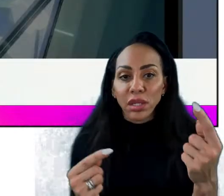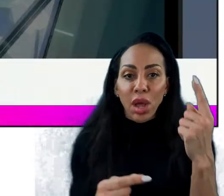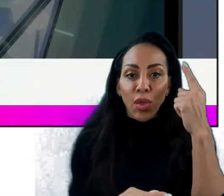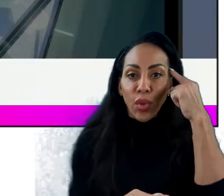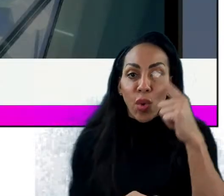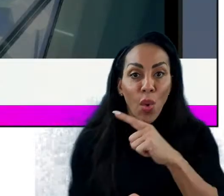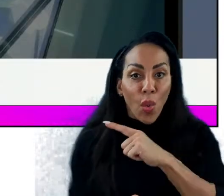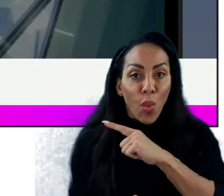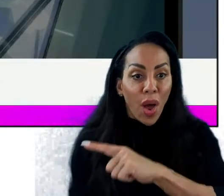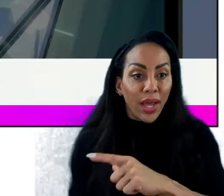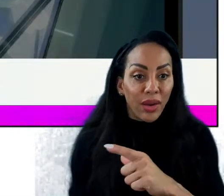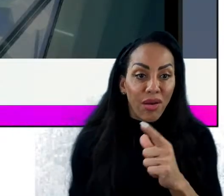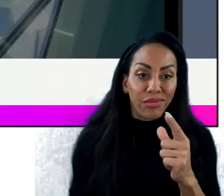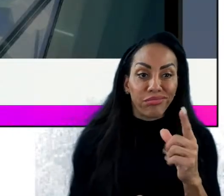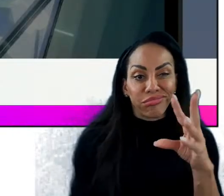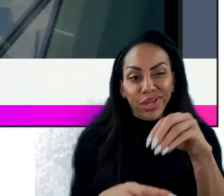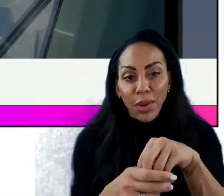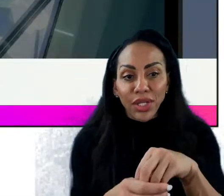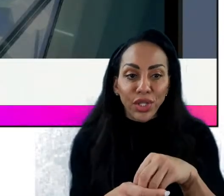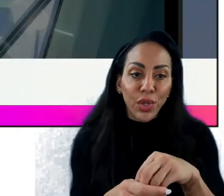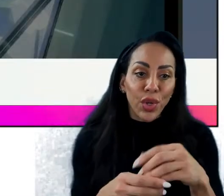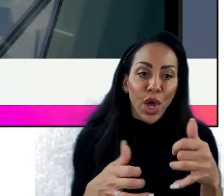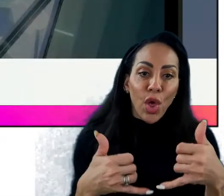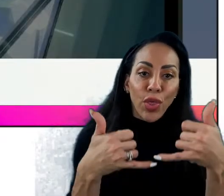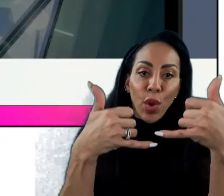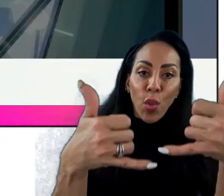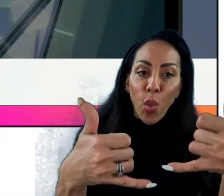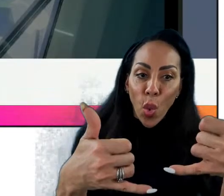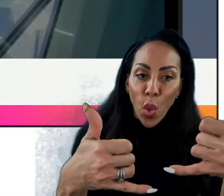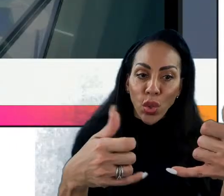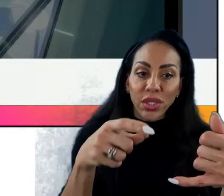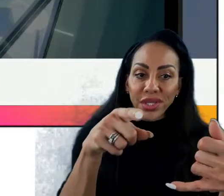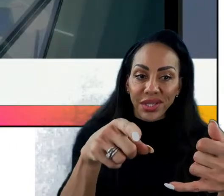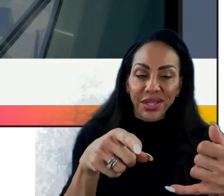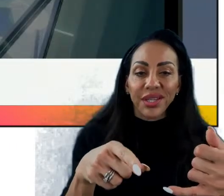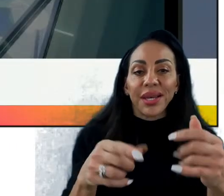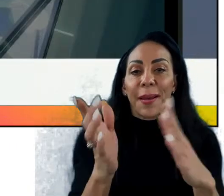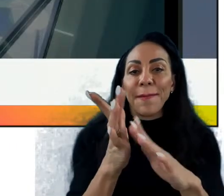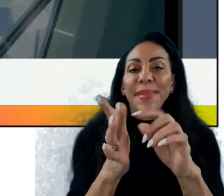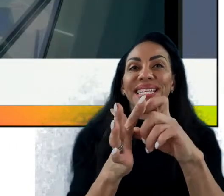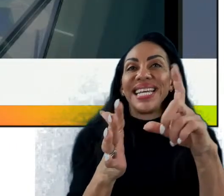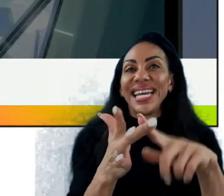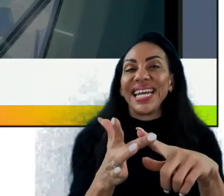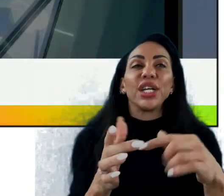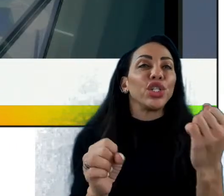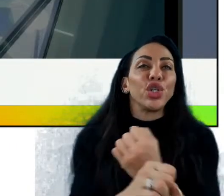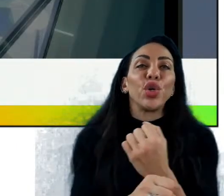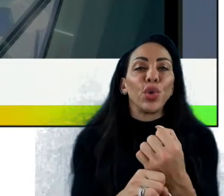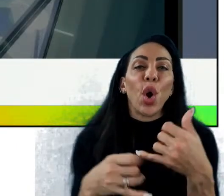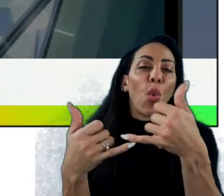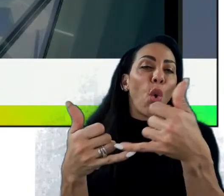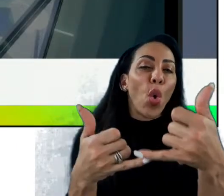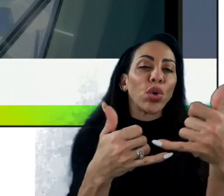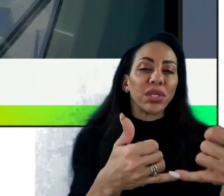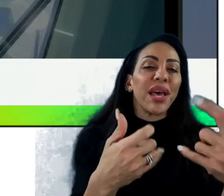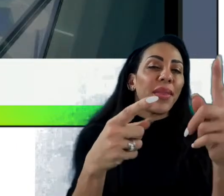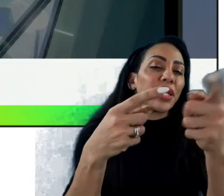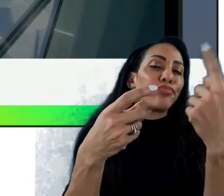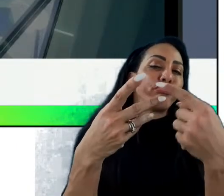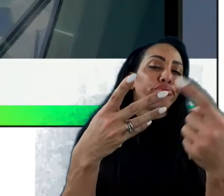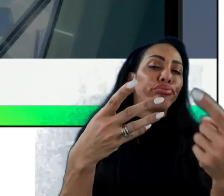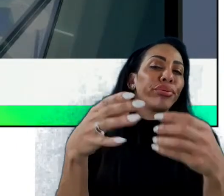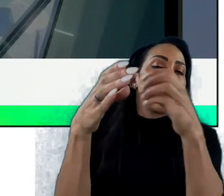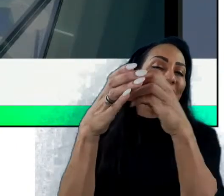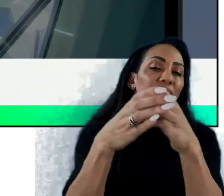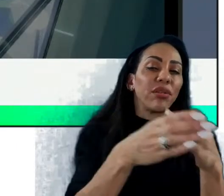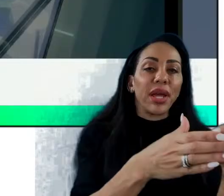Awards competition, which the MIDI Association runs. So every year they do this Innovation Award, and there's lots of different categories: hardware, software,